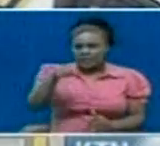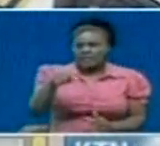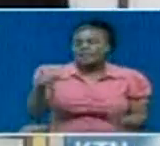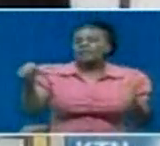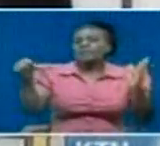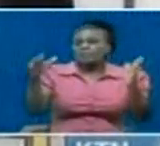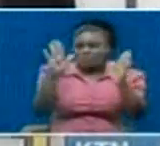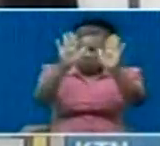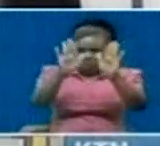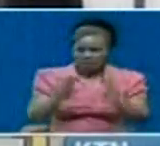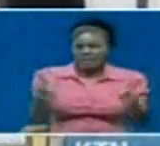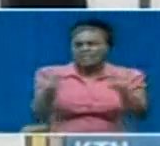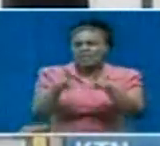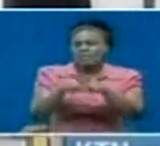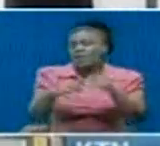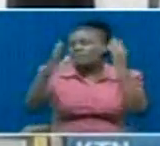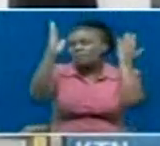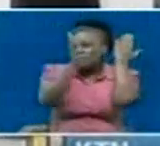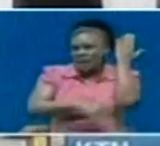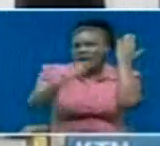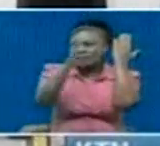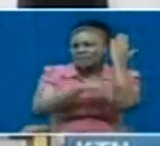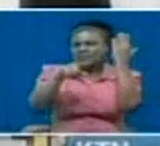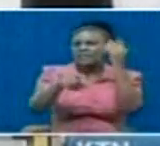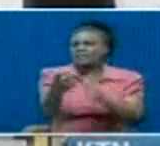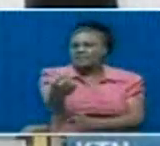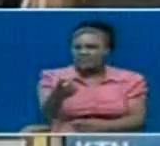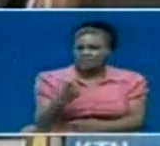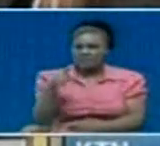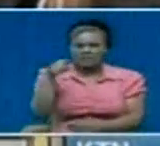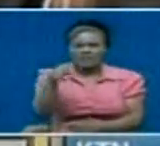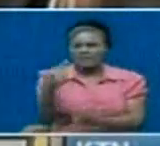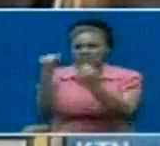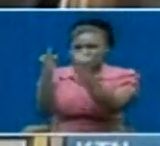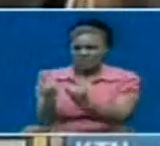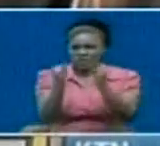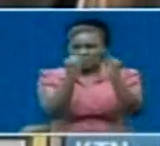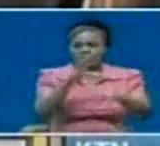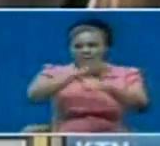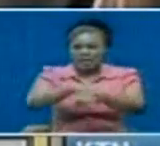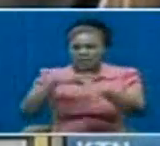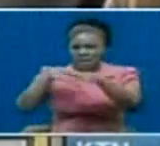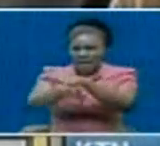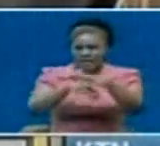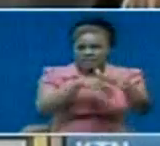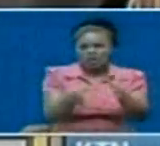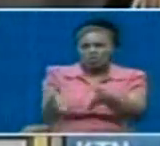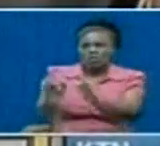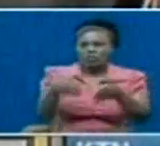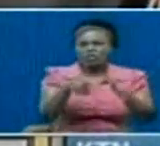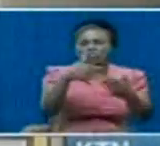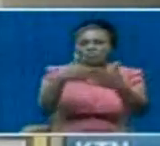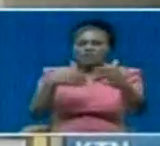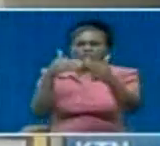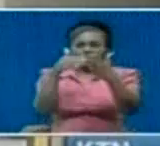insignificant. But even worse, because affirmative action demands that disenfranchised individuals get access to opportunities that were previously denied to them,